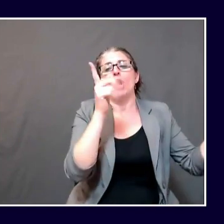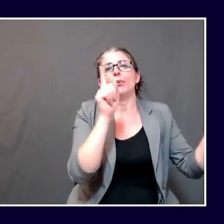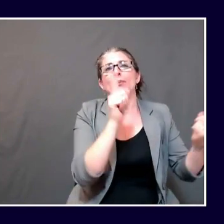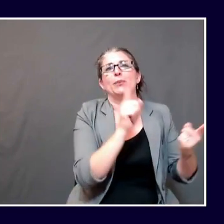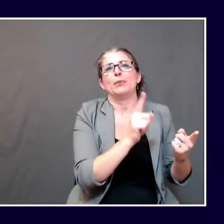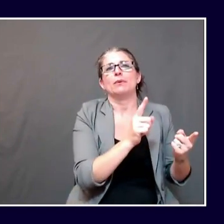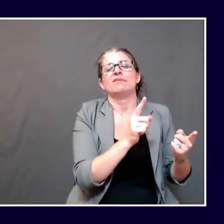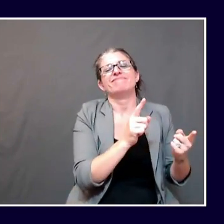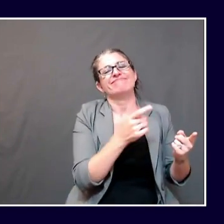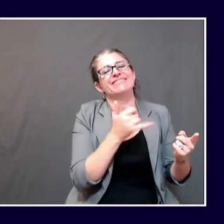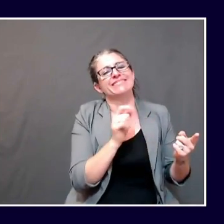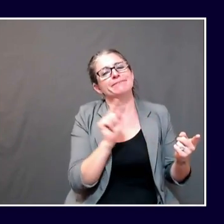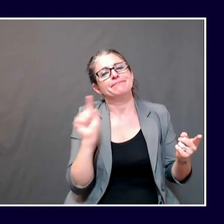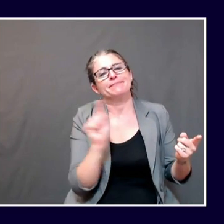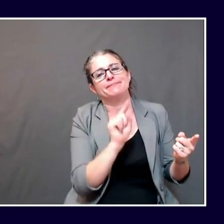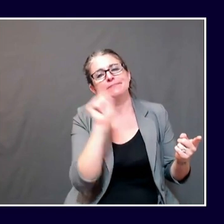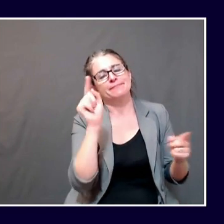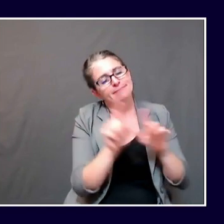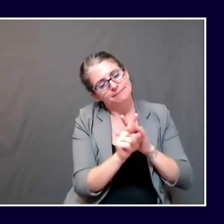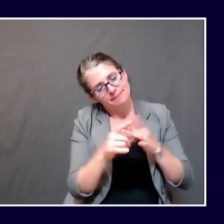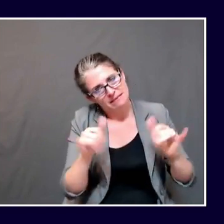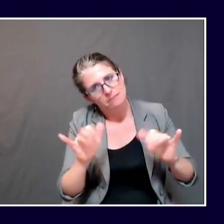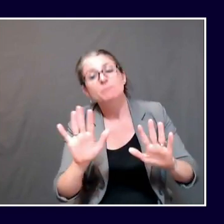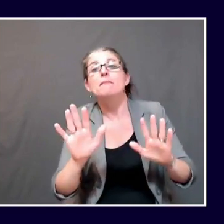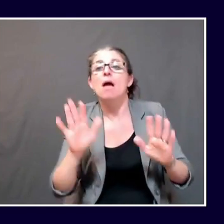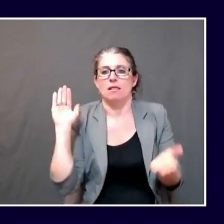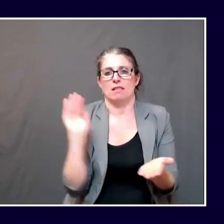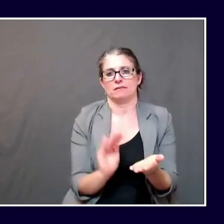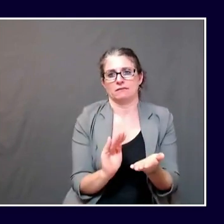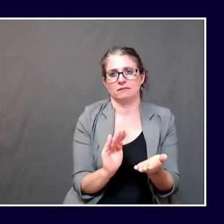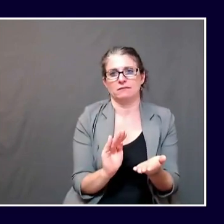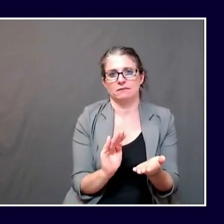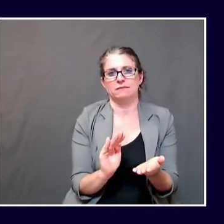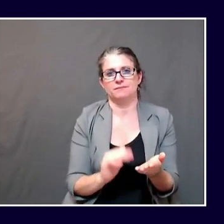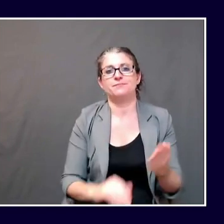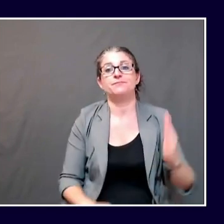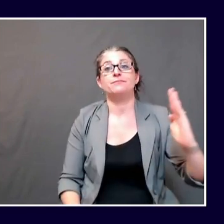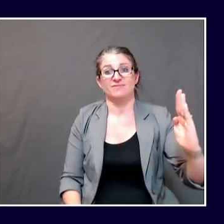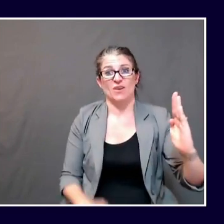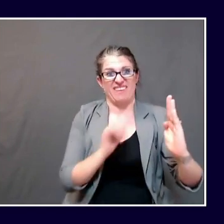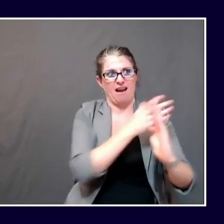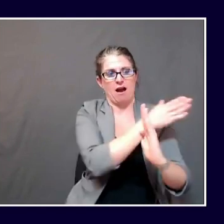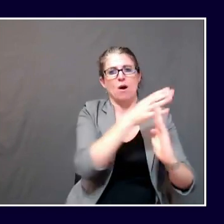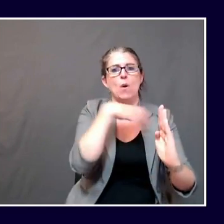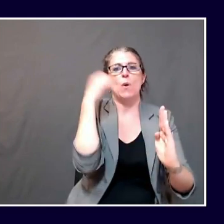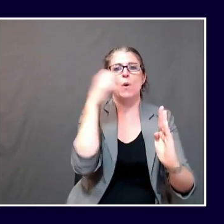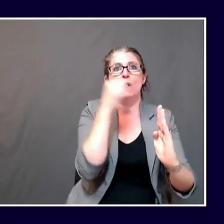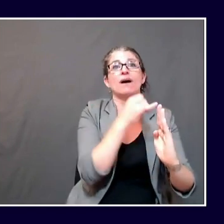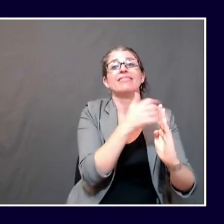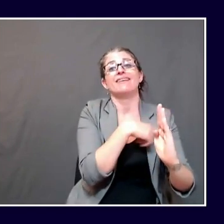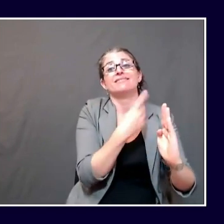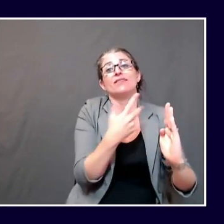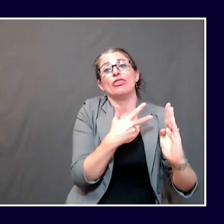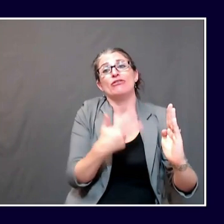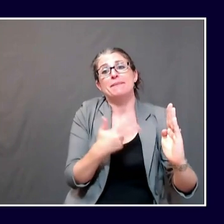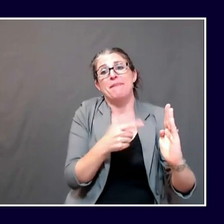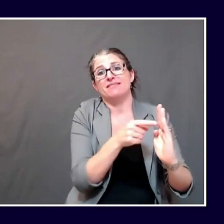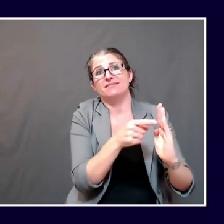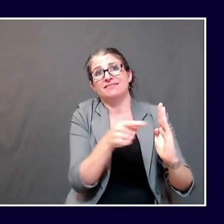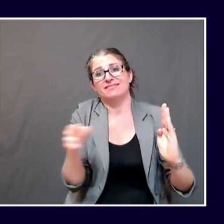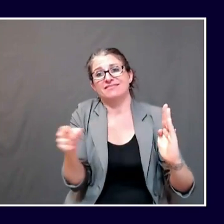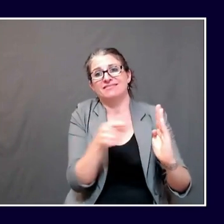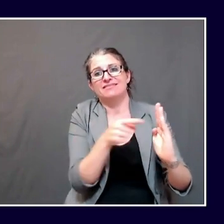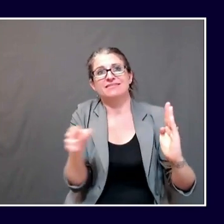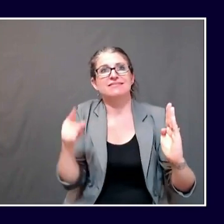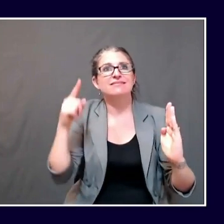commonly. That's one factor. The other factor is that there's been a resumption of economic and social activity, especially among younger